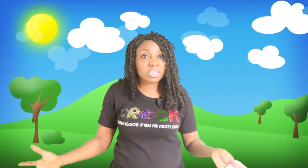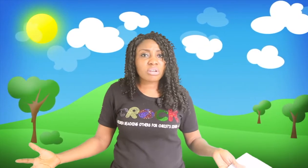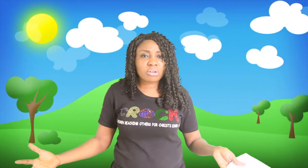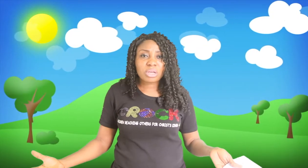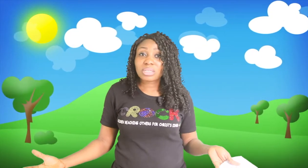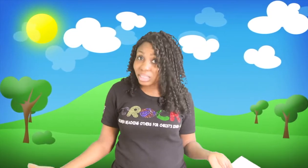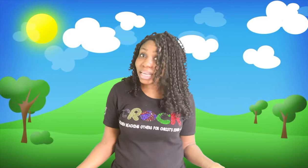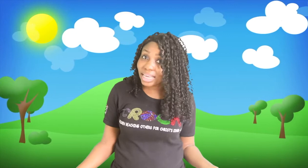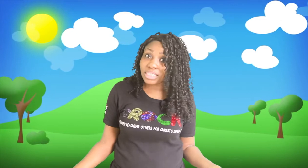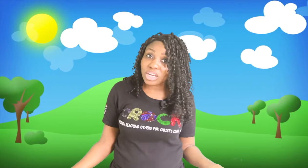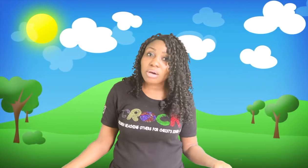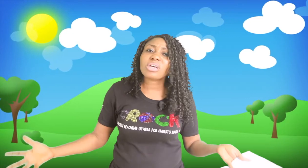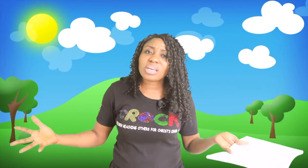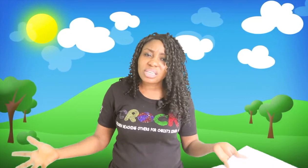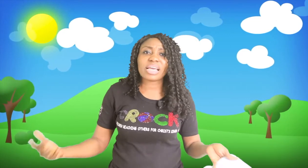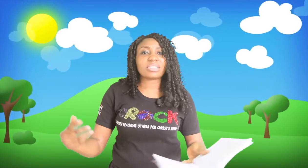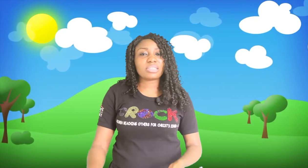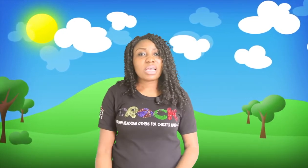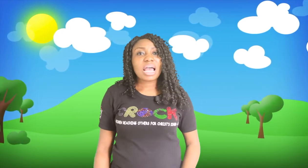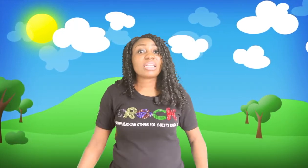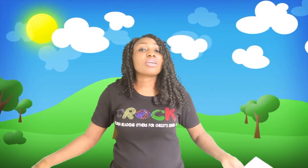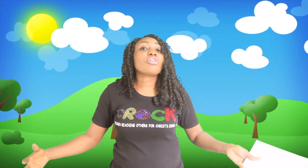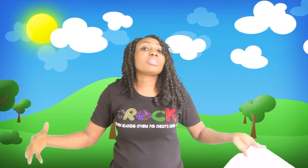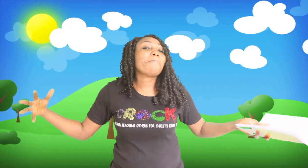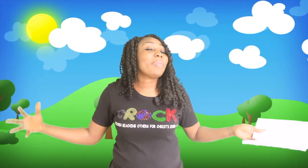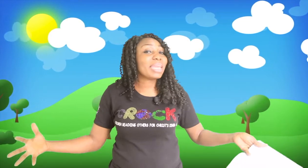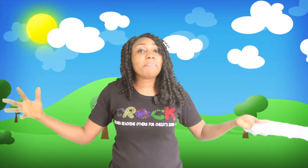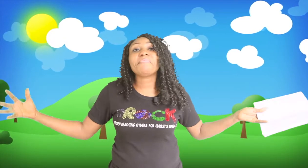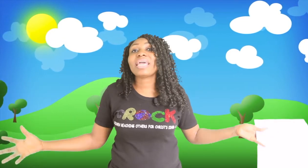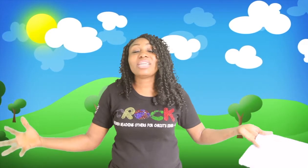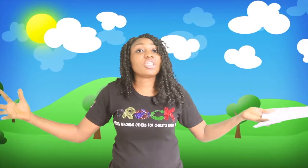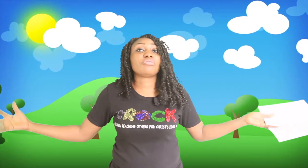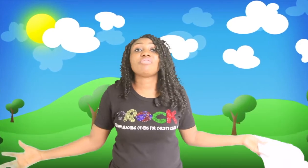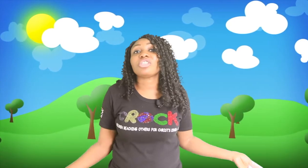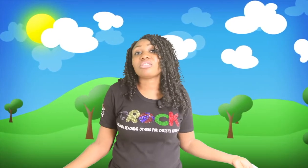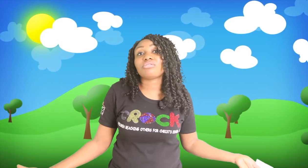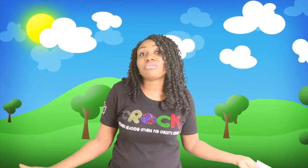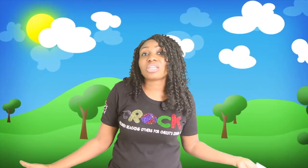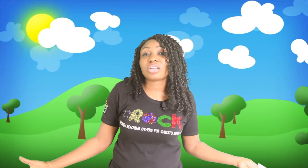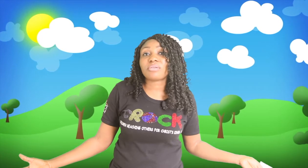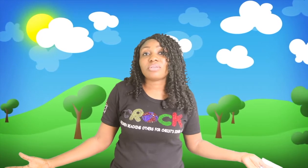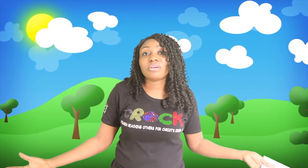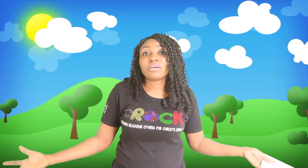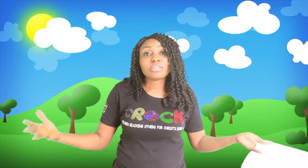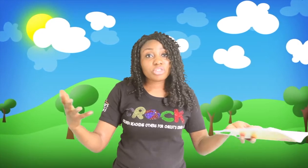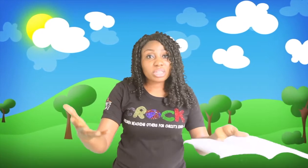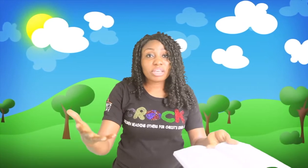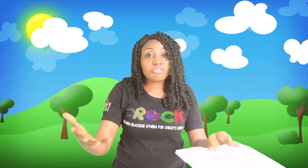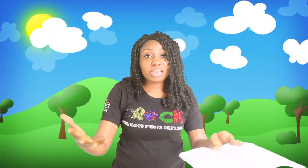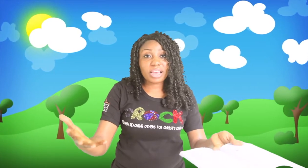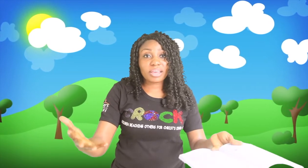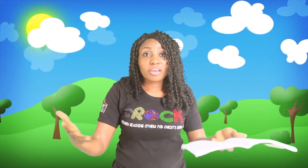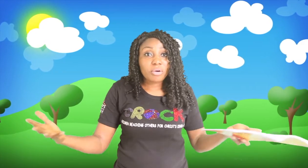kept trusting God. Did they get a child? Yes. And they got many, many generations through that child,